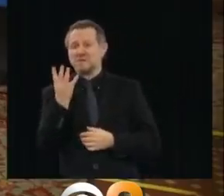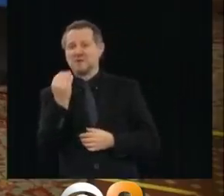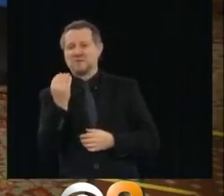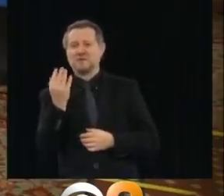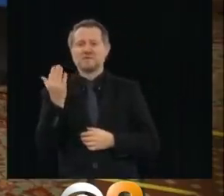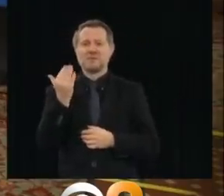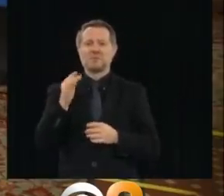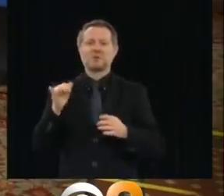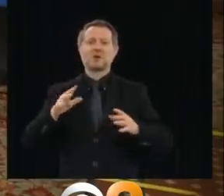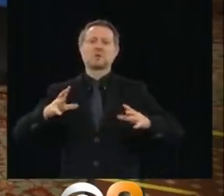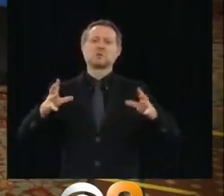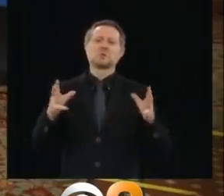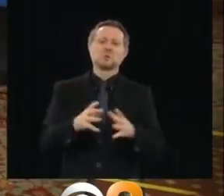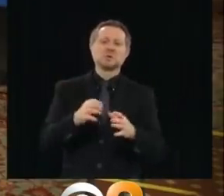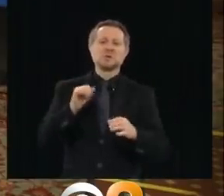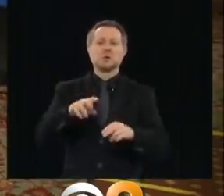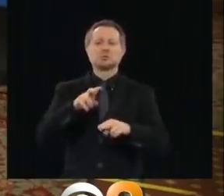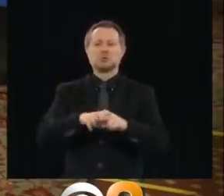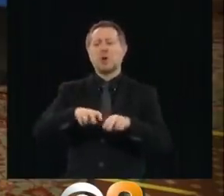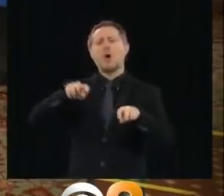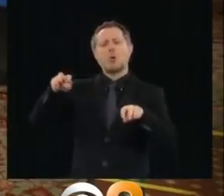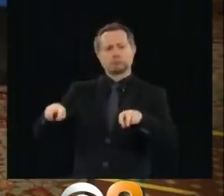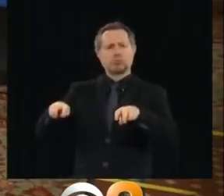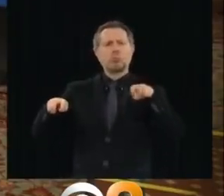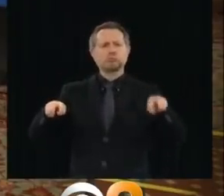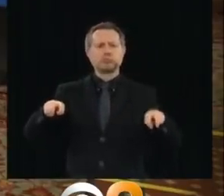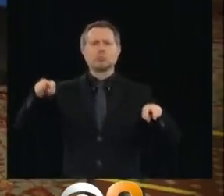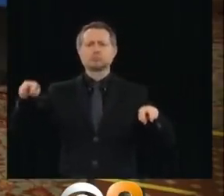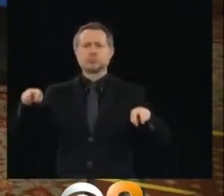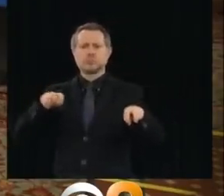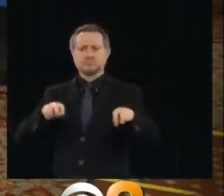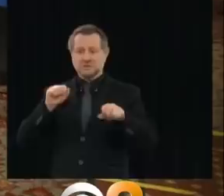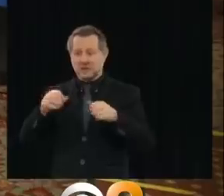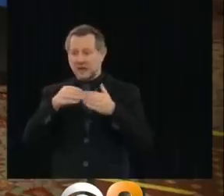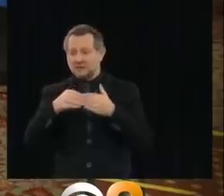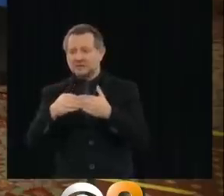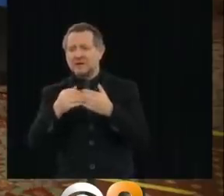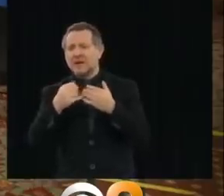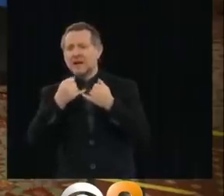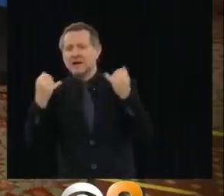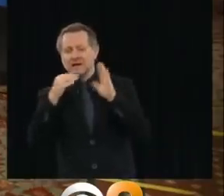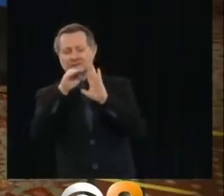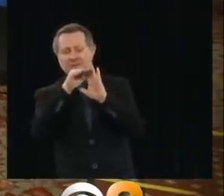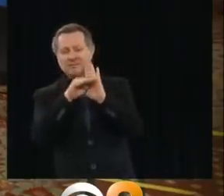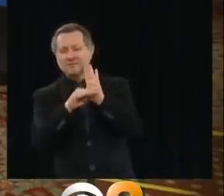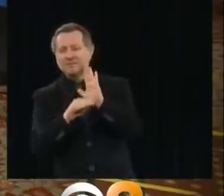could set chairs apart. Are there any guidelines, any